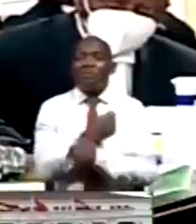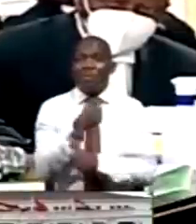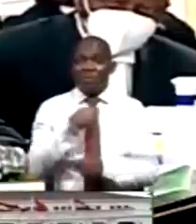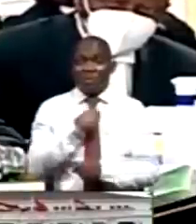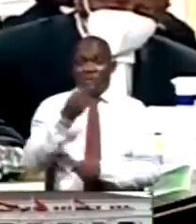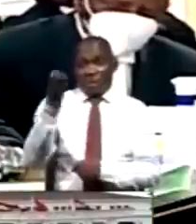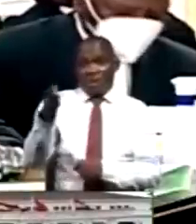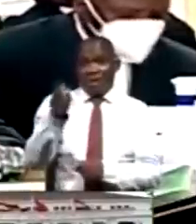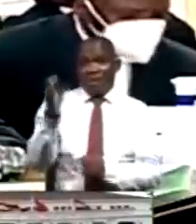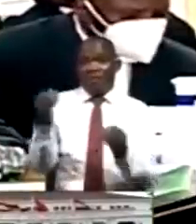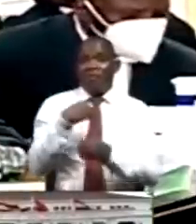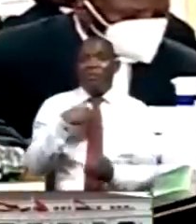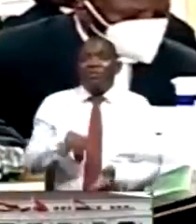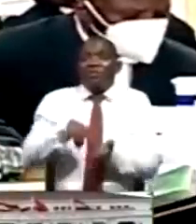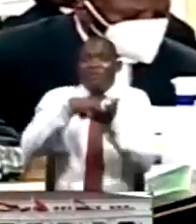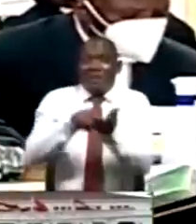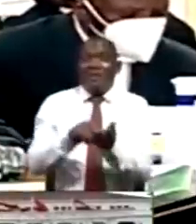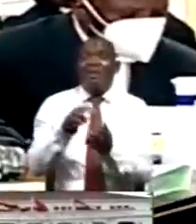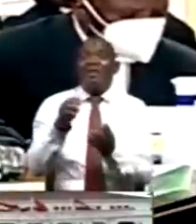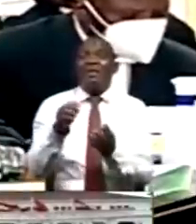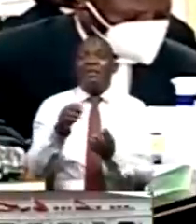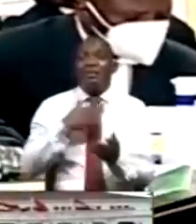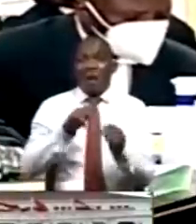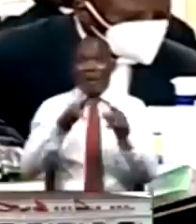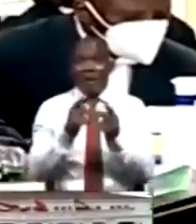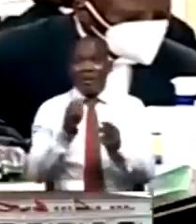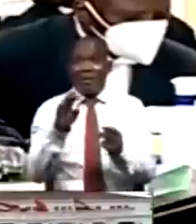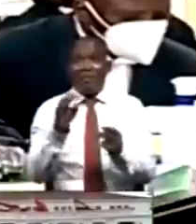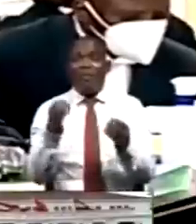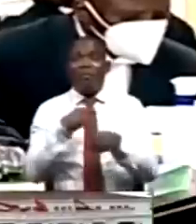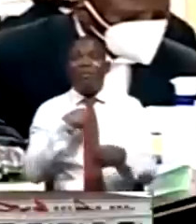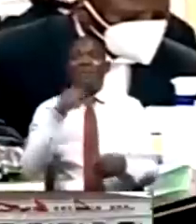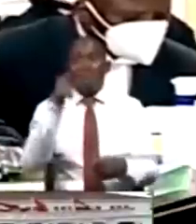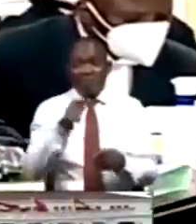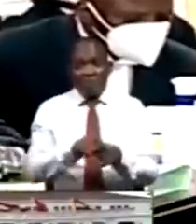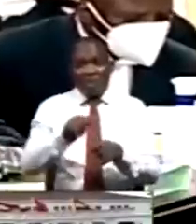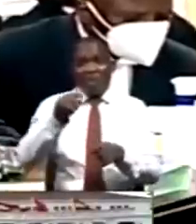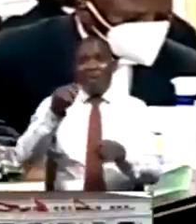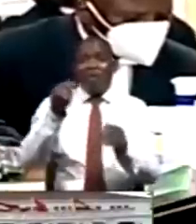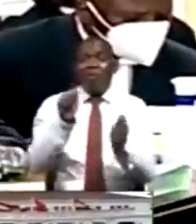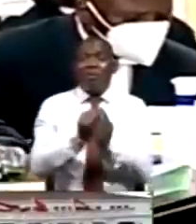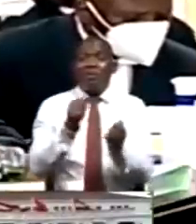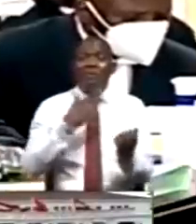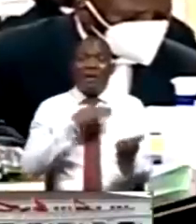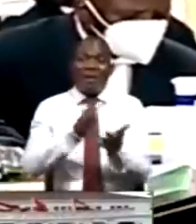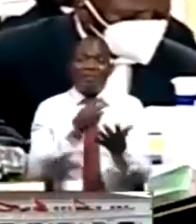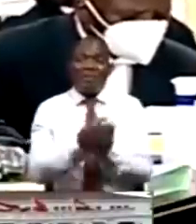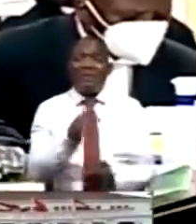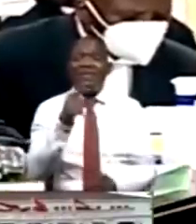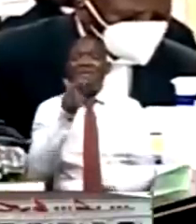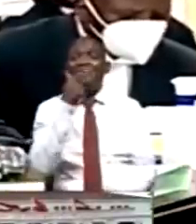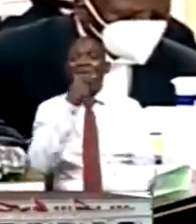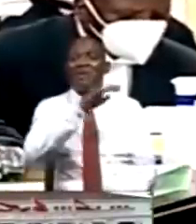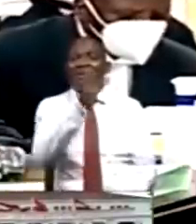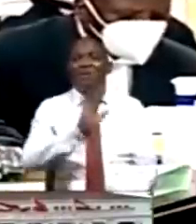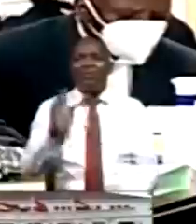was representing the party in the EC. And I'm saying that on the face of the evidence provided, Nana Addo-Dankwa did not